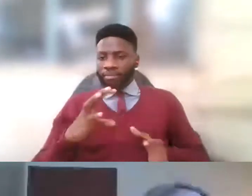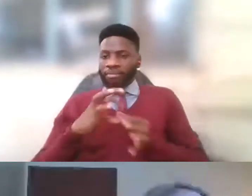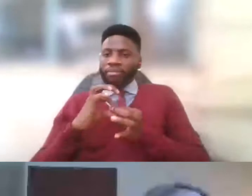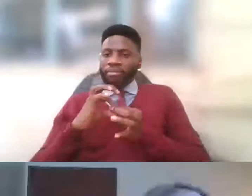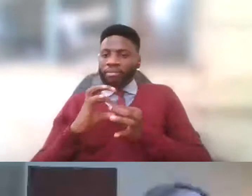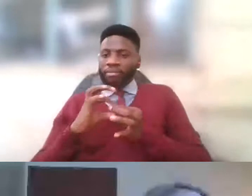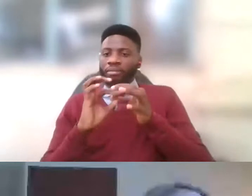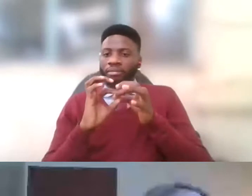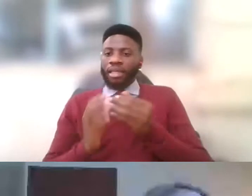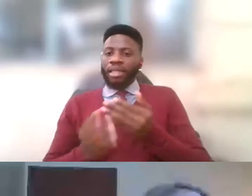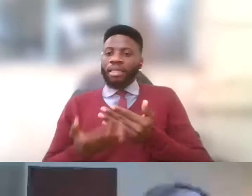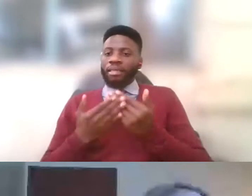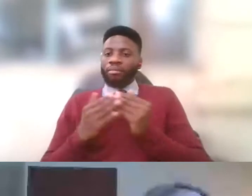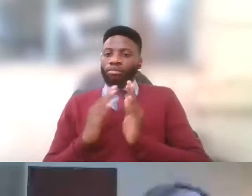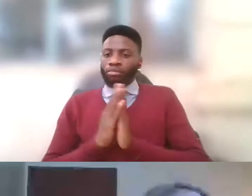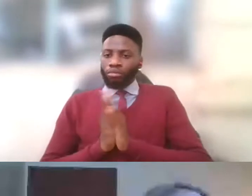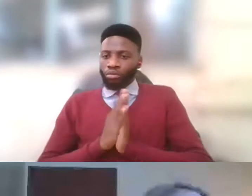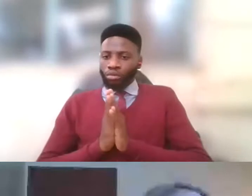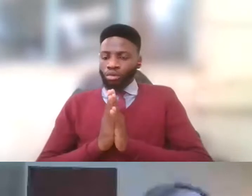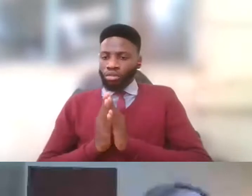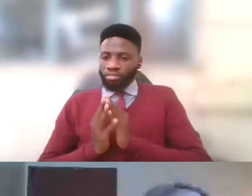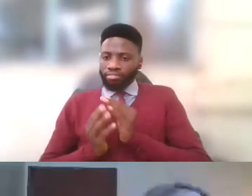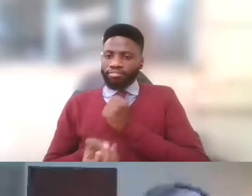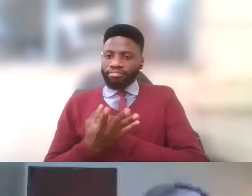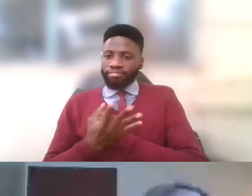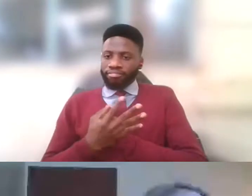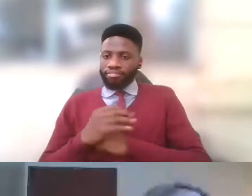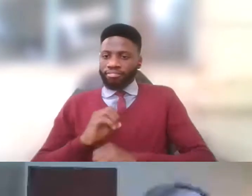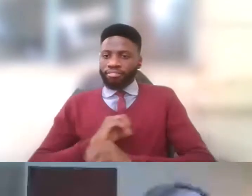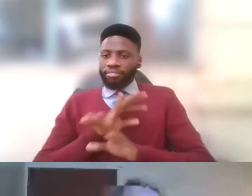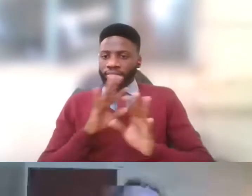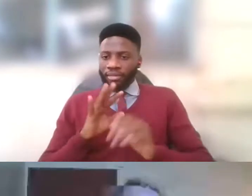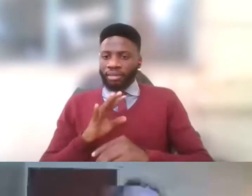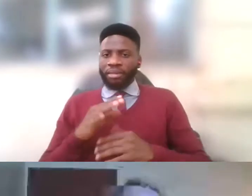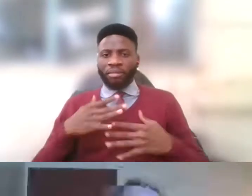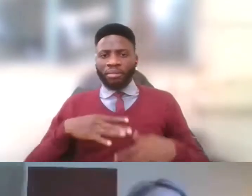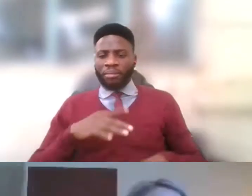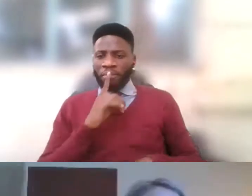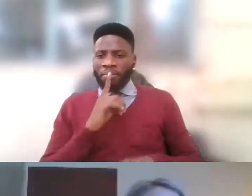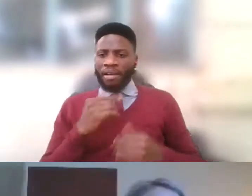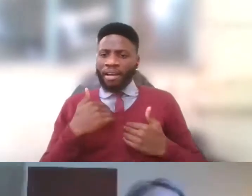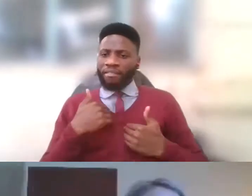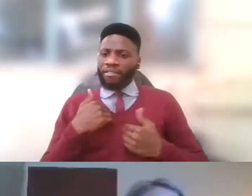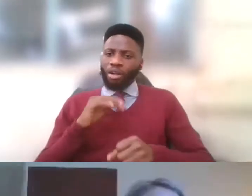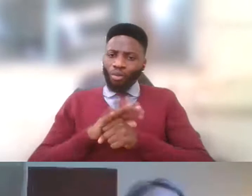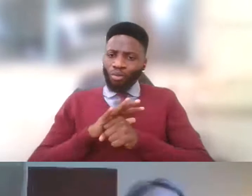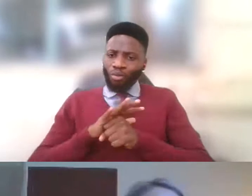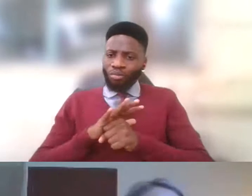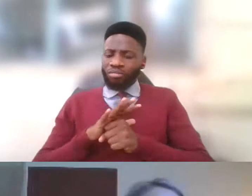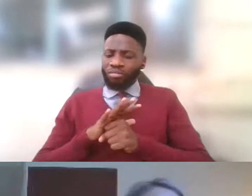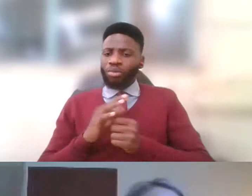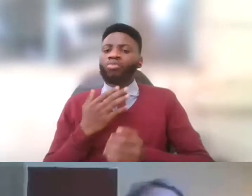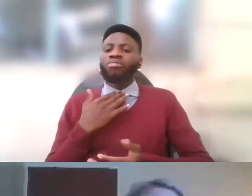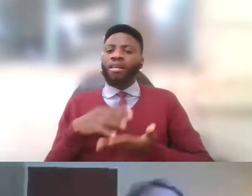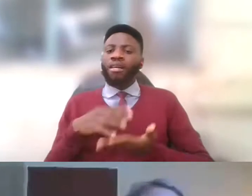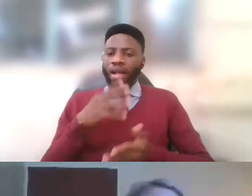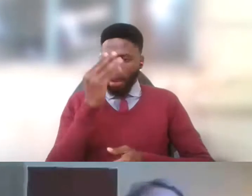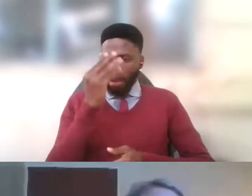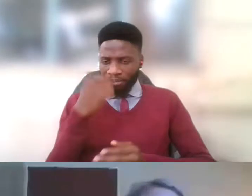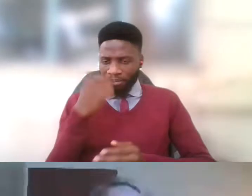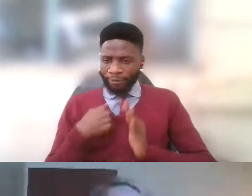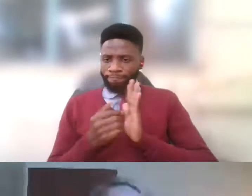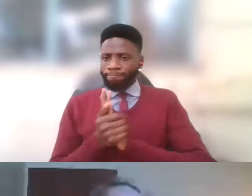the development since 2017, particularly as Stephen Jenga has said this morning with COVID last year,